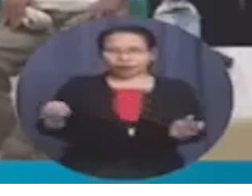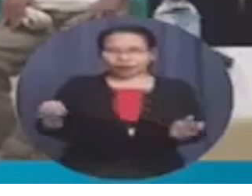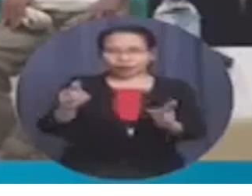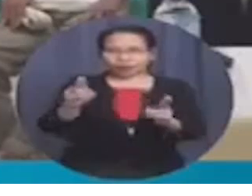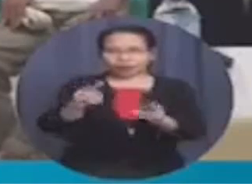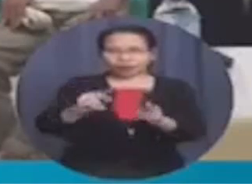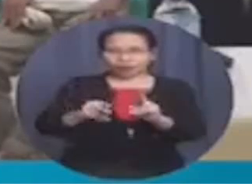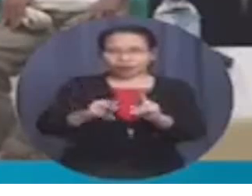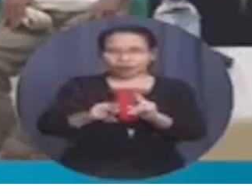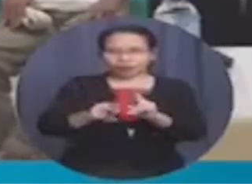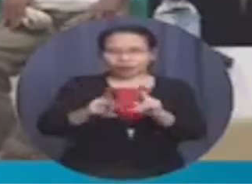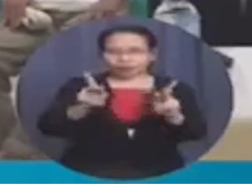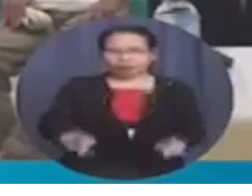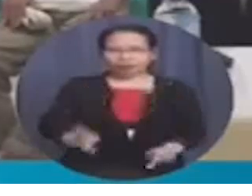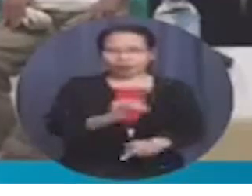person, the being,